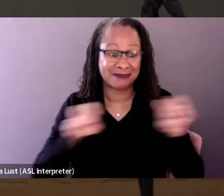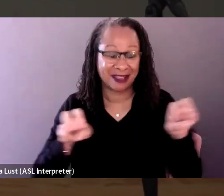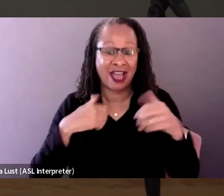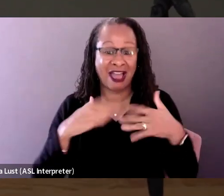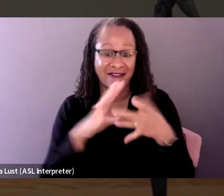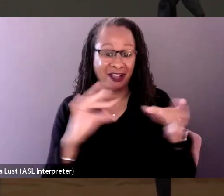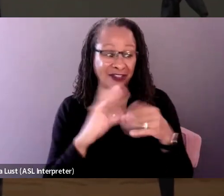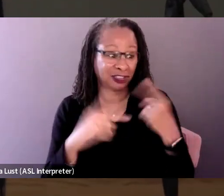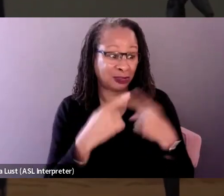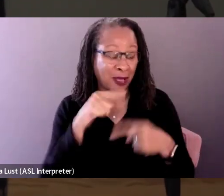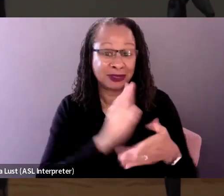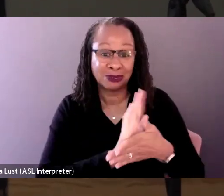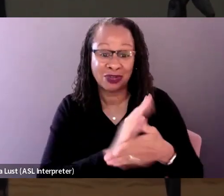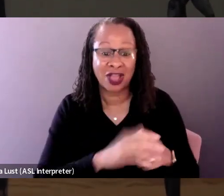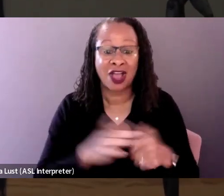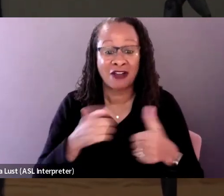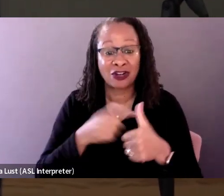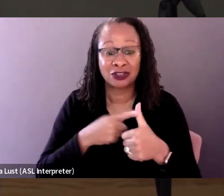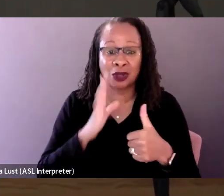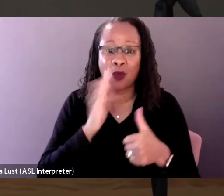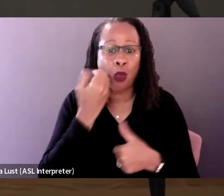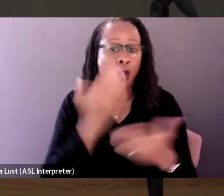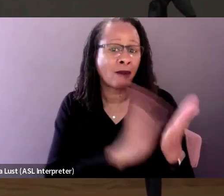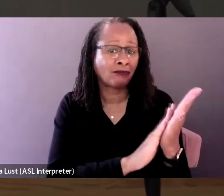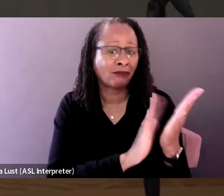it. So first off, let's give a warm round of applause.